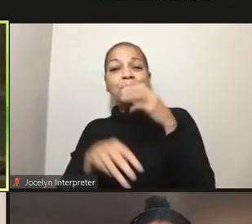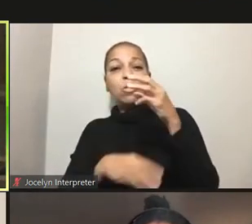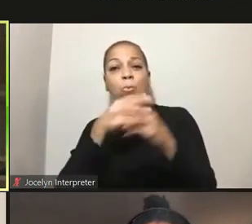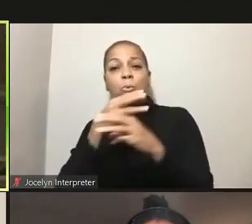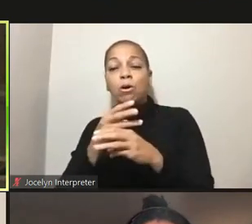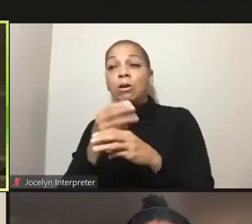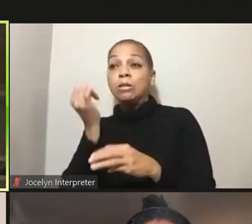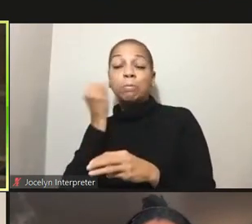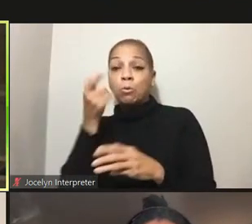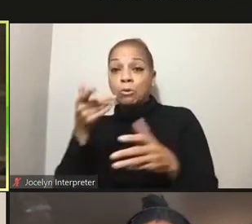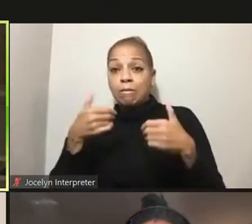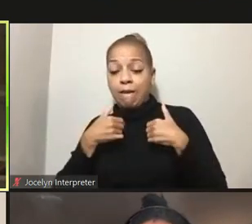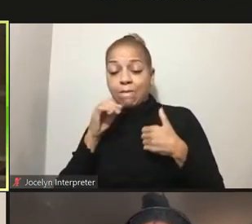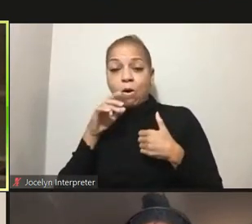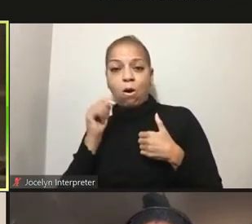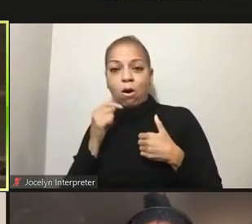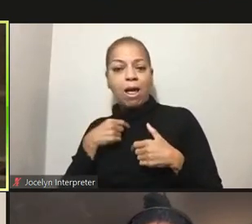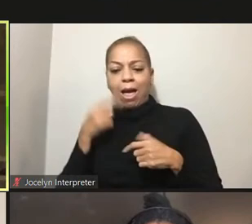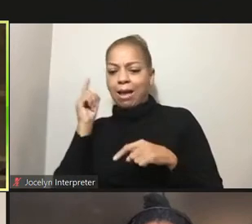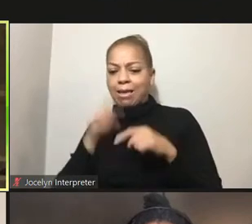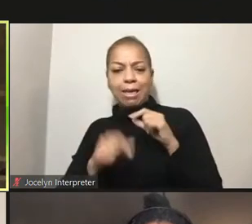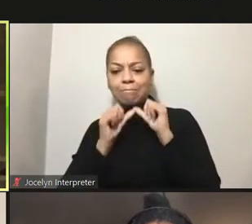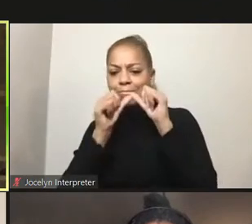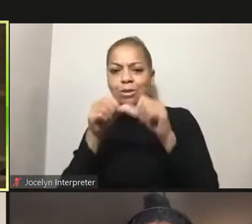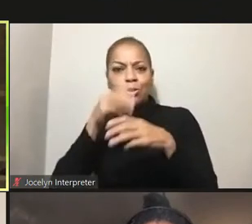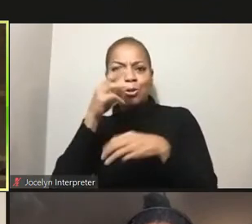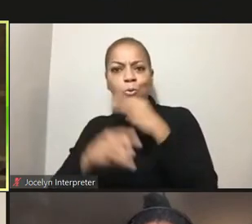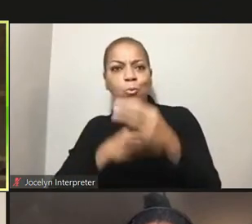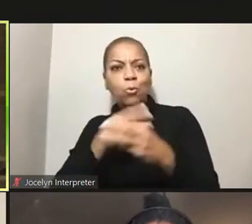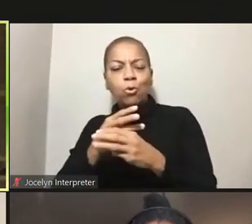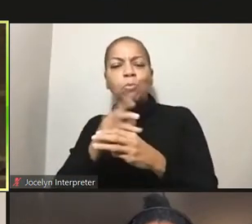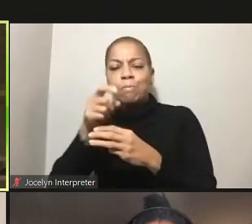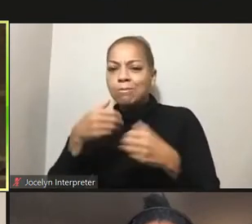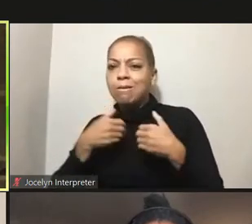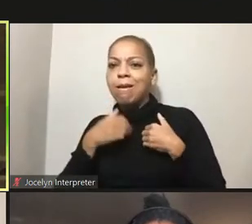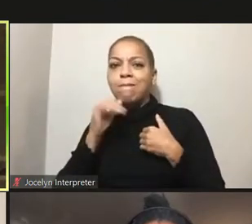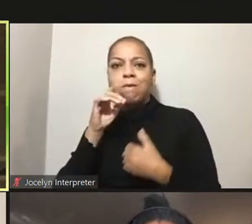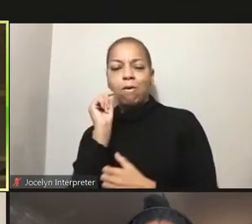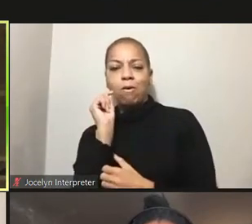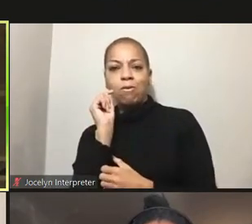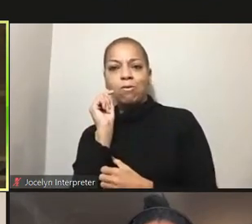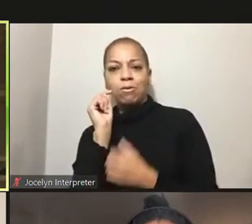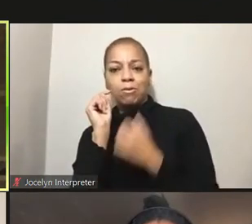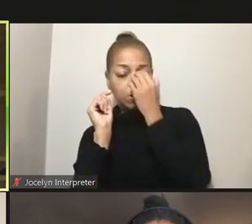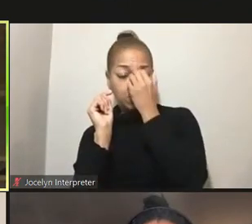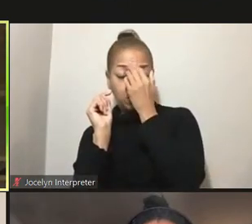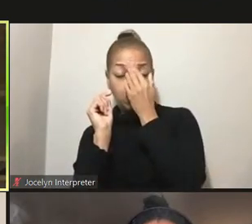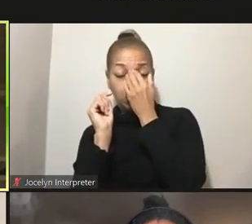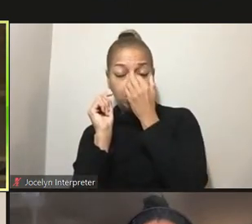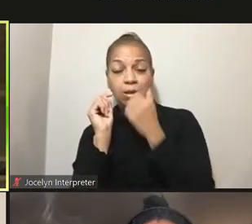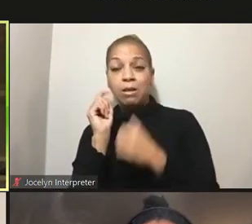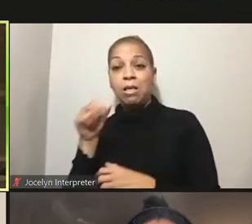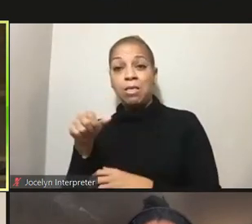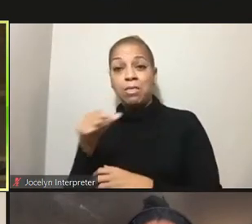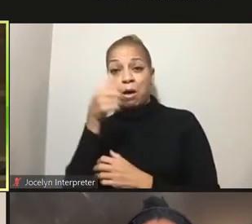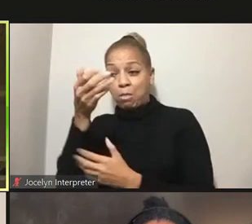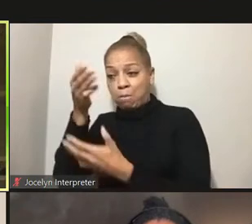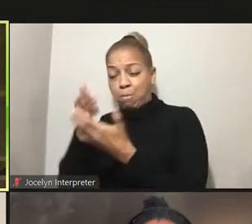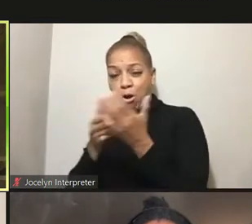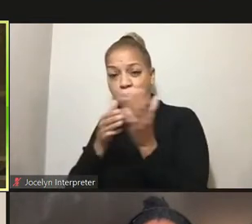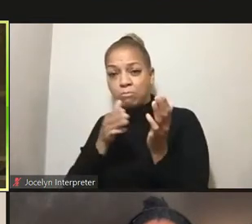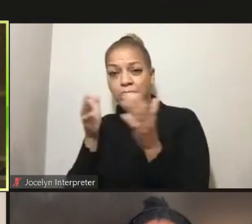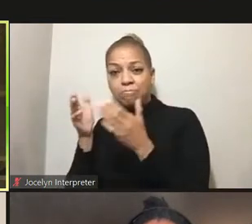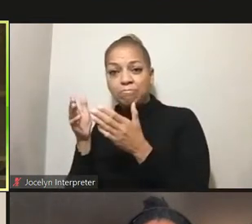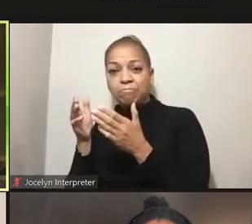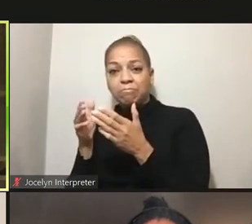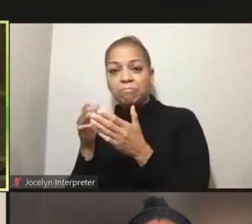would not be able to remain in the world, right? And so the other part of this is